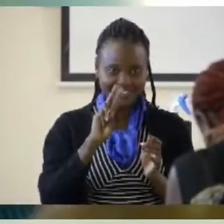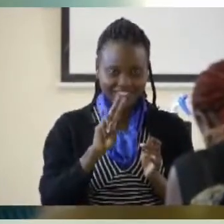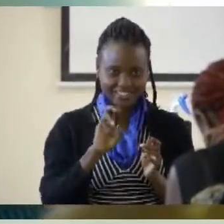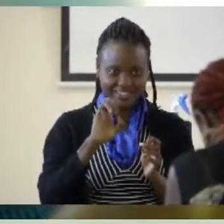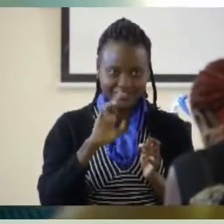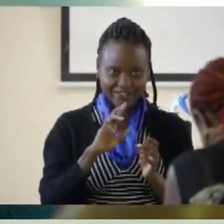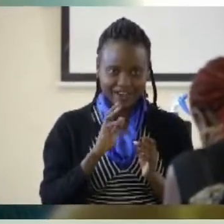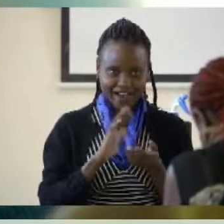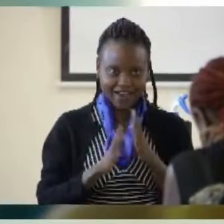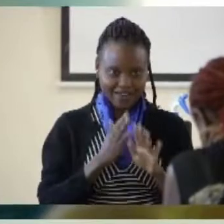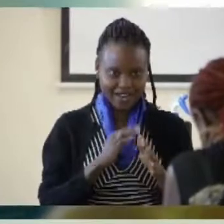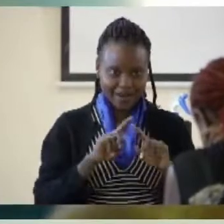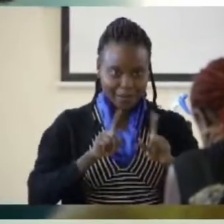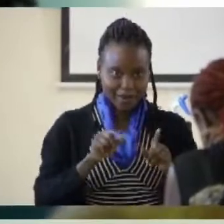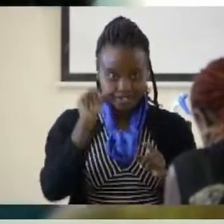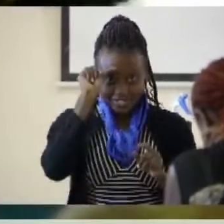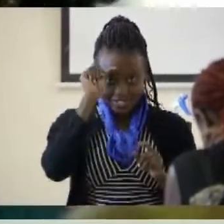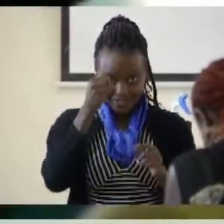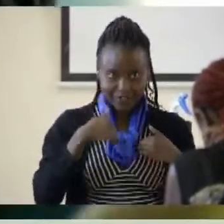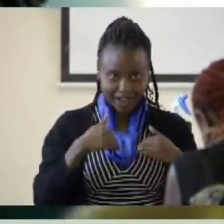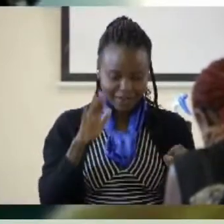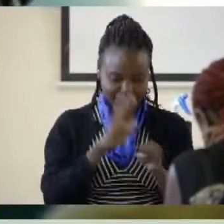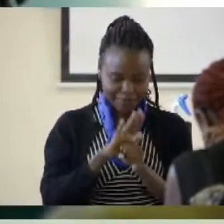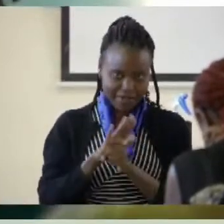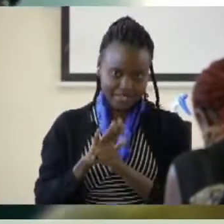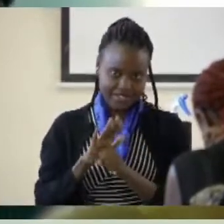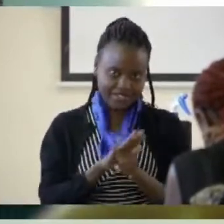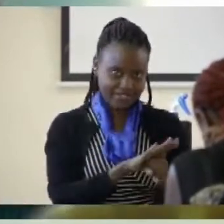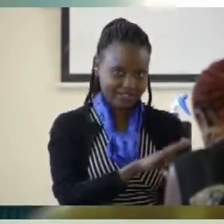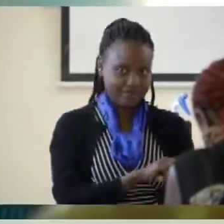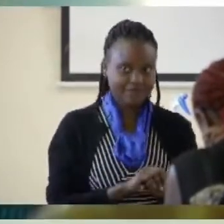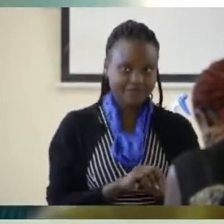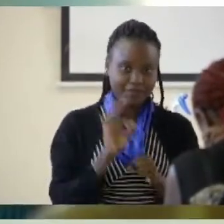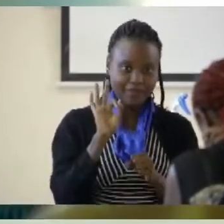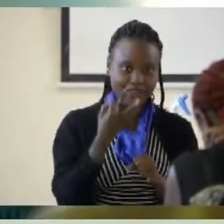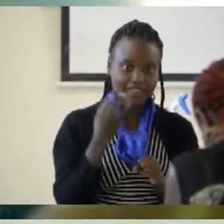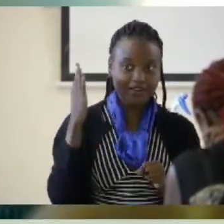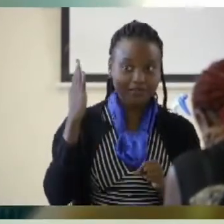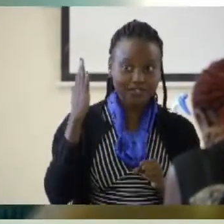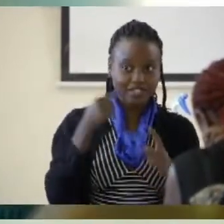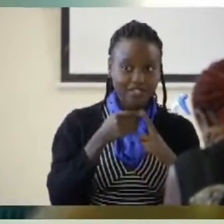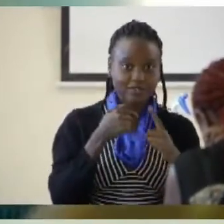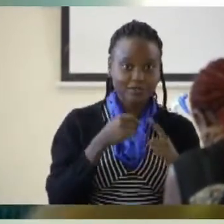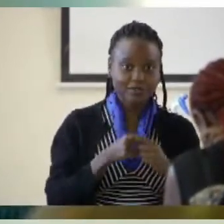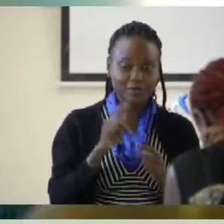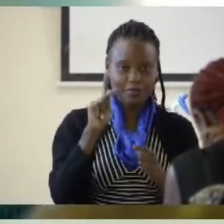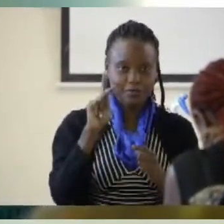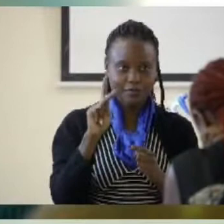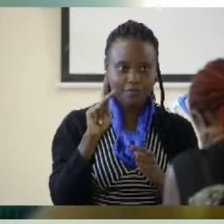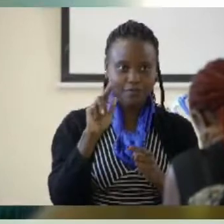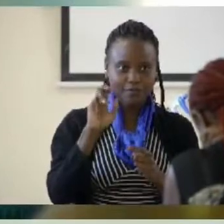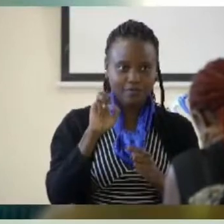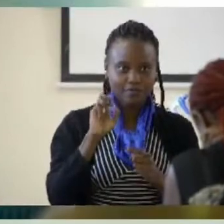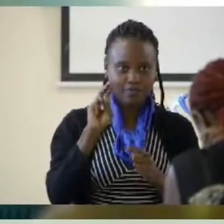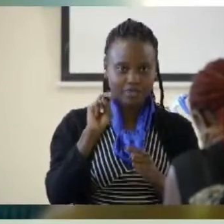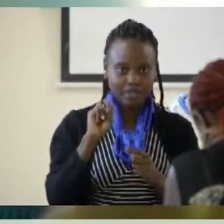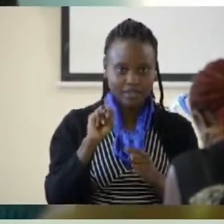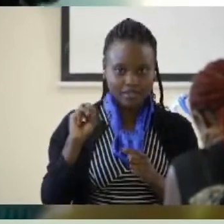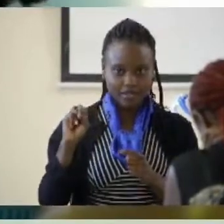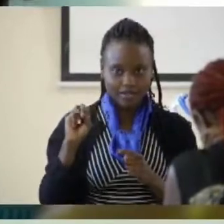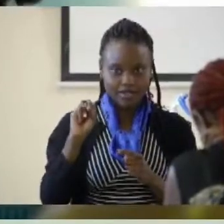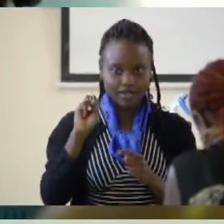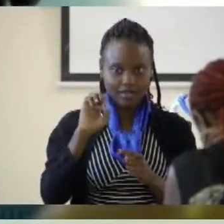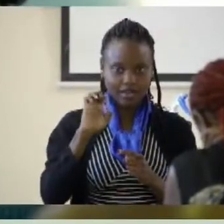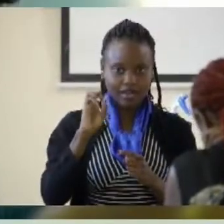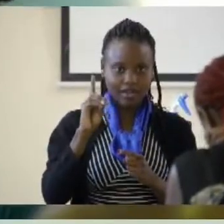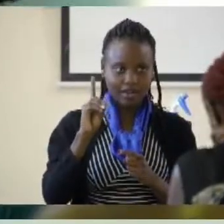aplenty. So we'll have the third presentation from Kennedy Hakaba